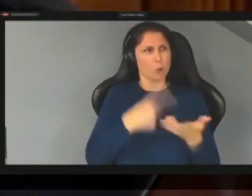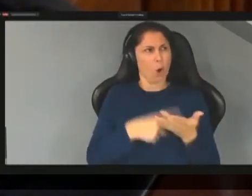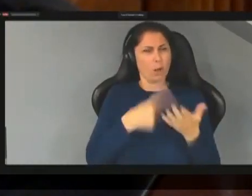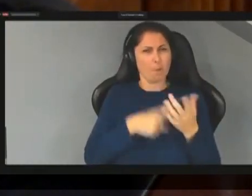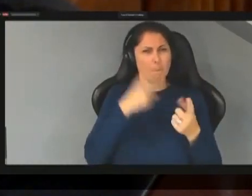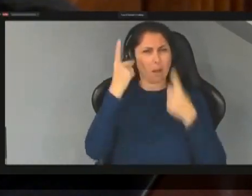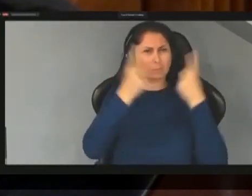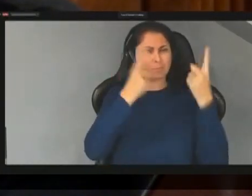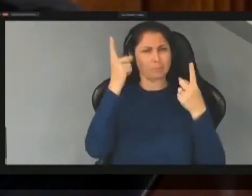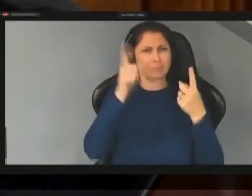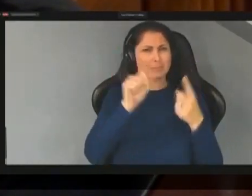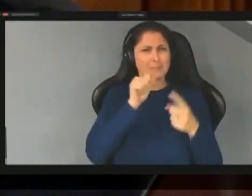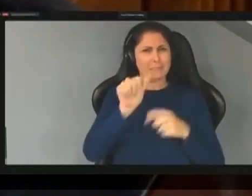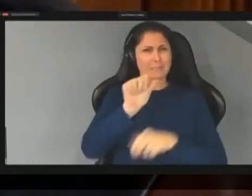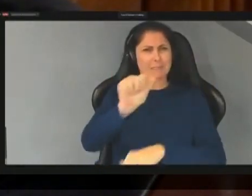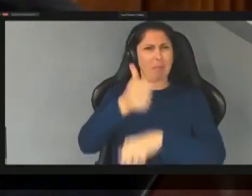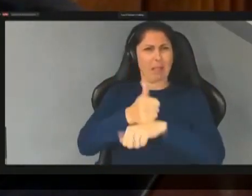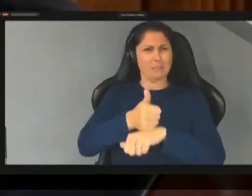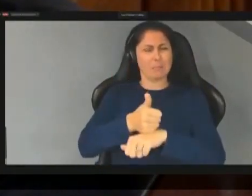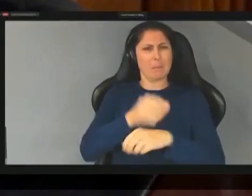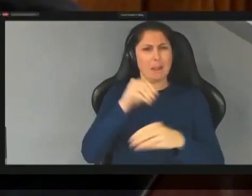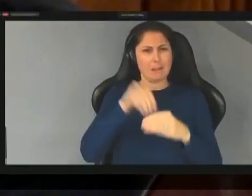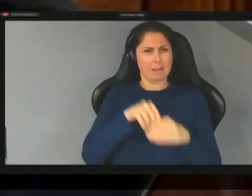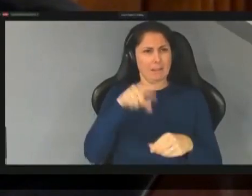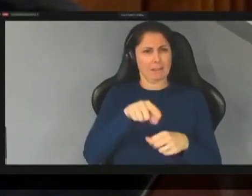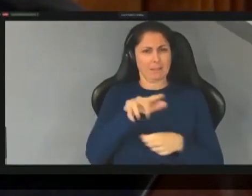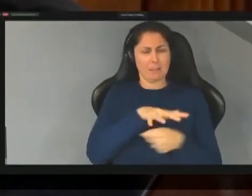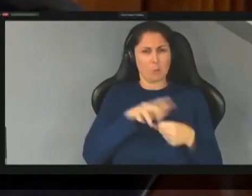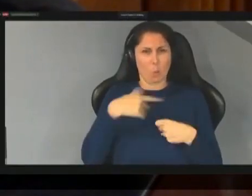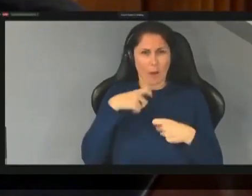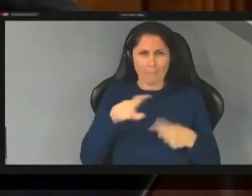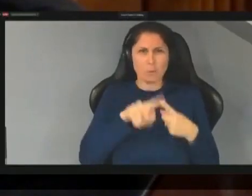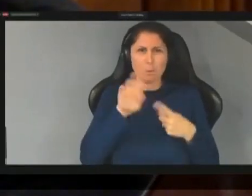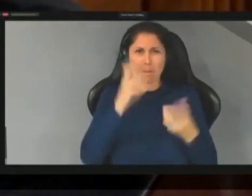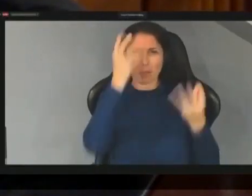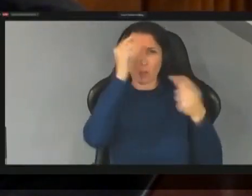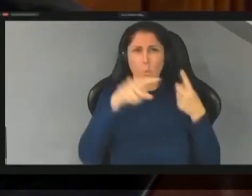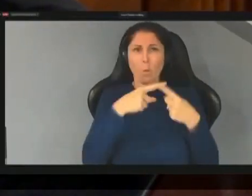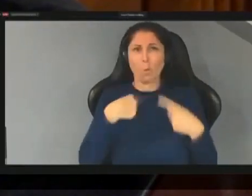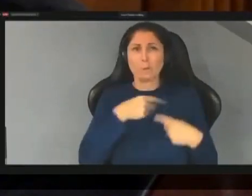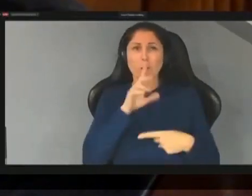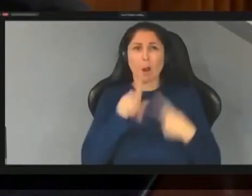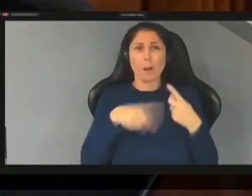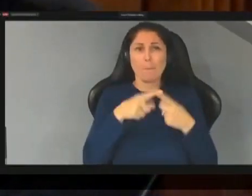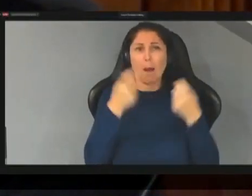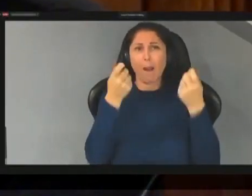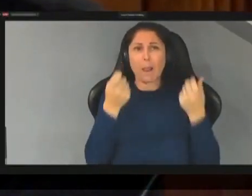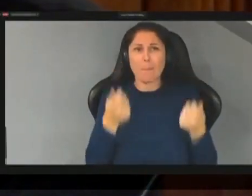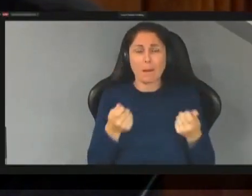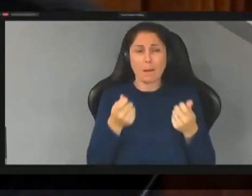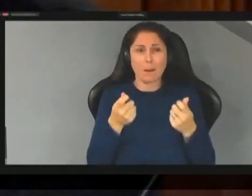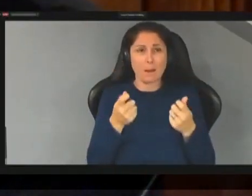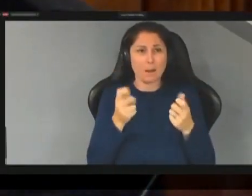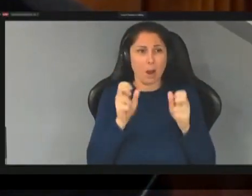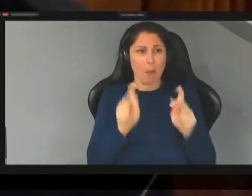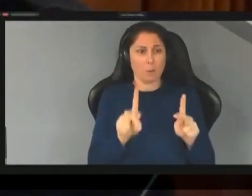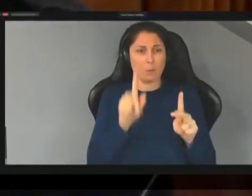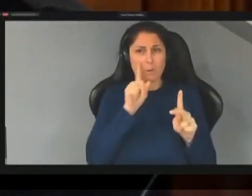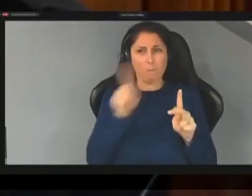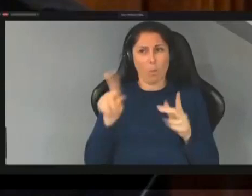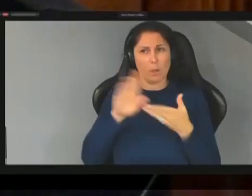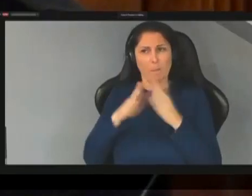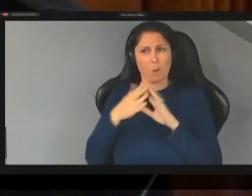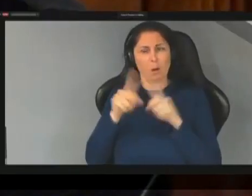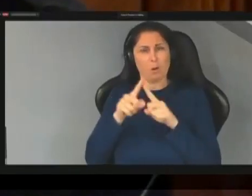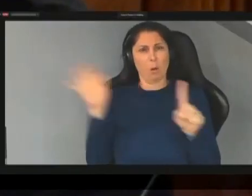And I think that's a concern that we all have to be very thoughtful about when we're talking about eliminating opportunities for community to give input. So I think